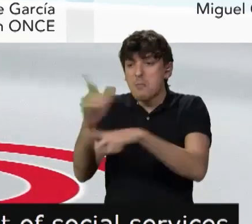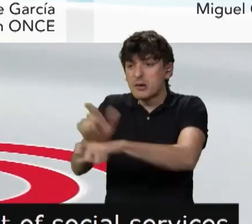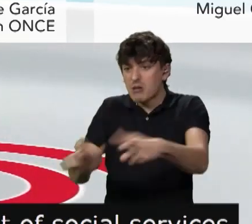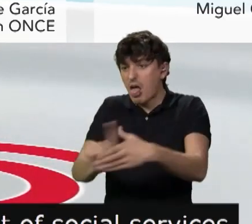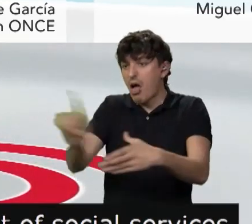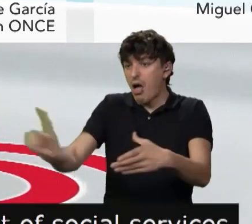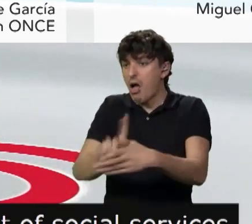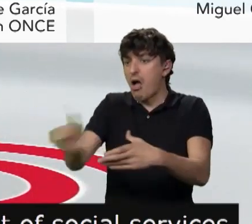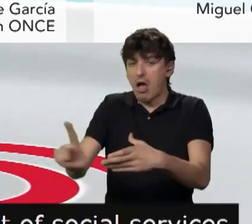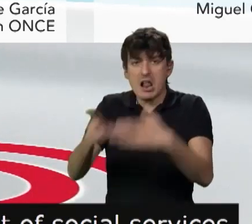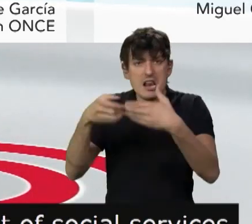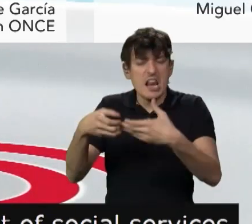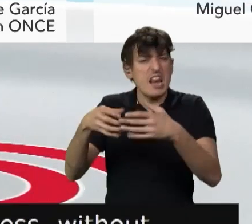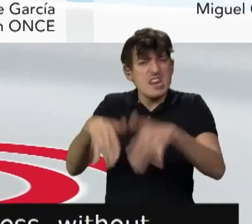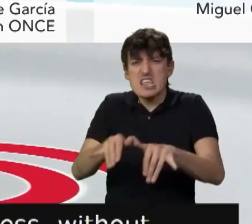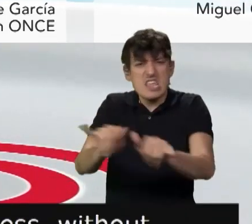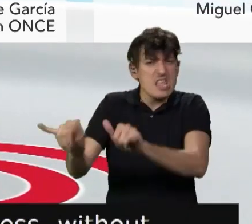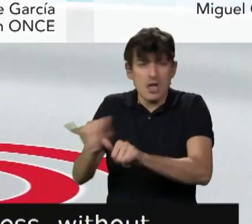leaving anyone behind?